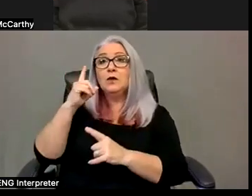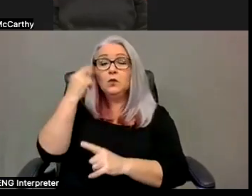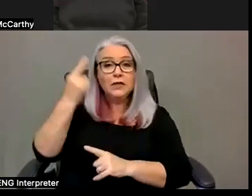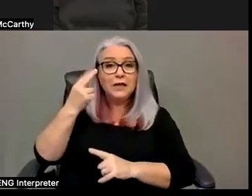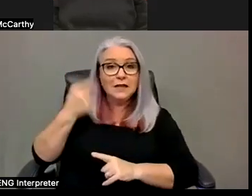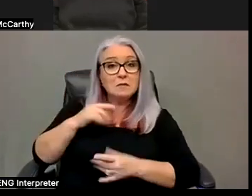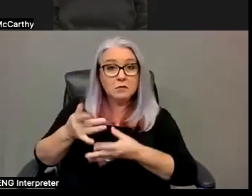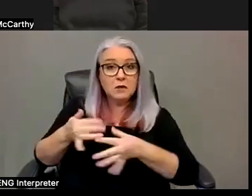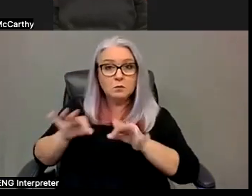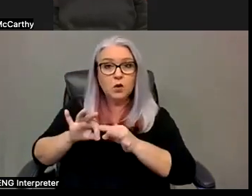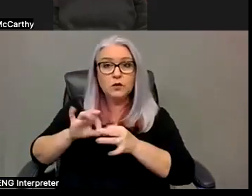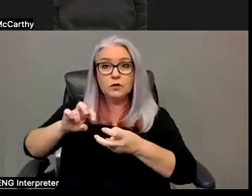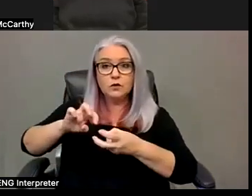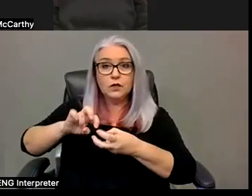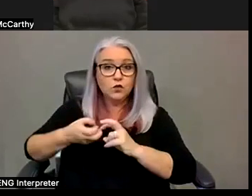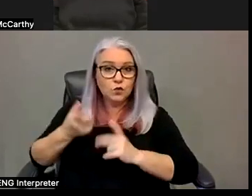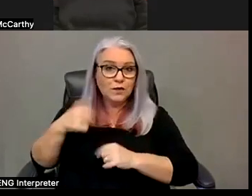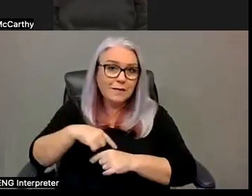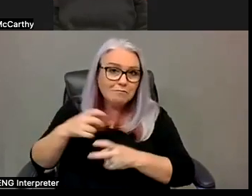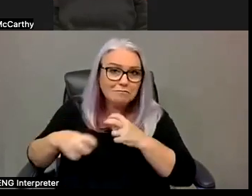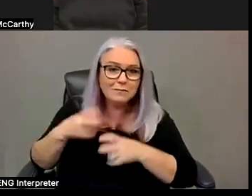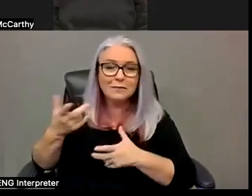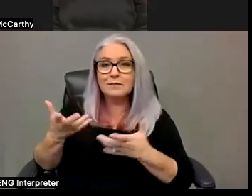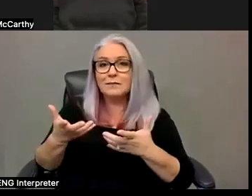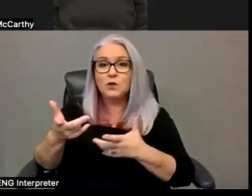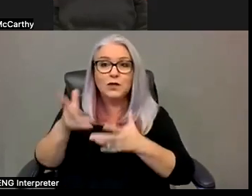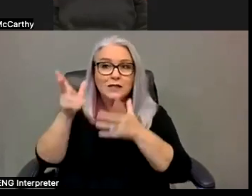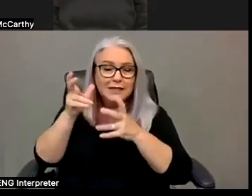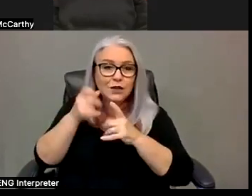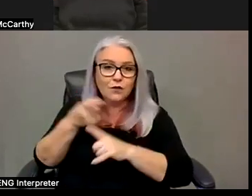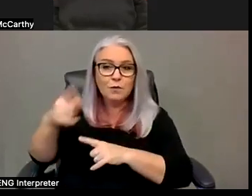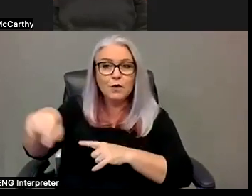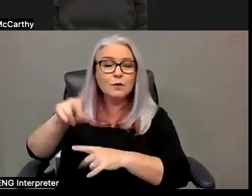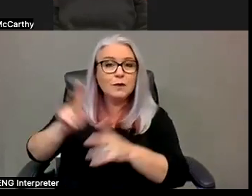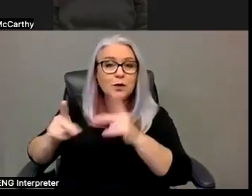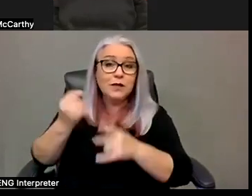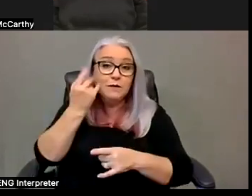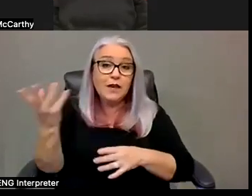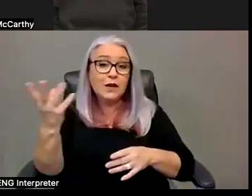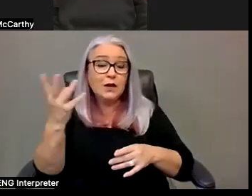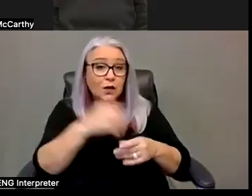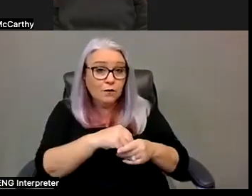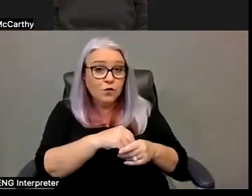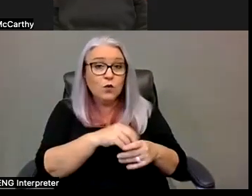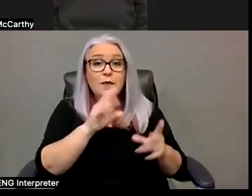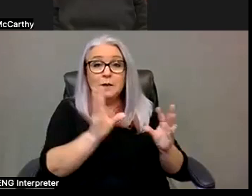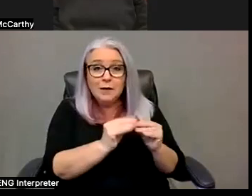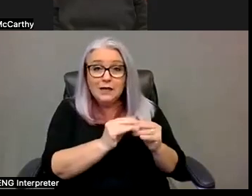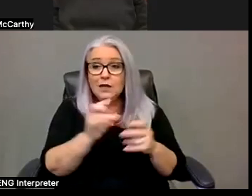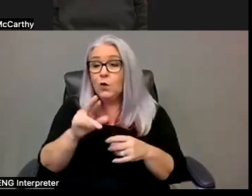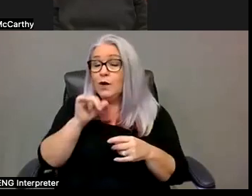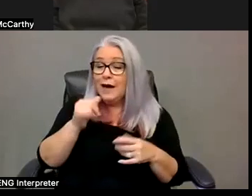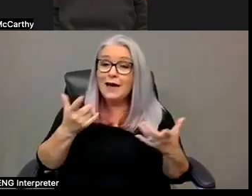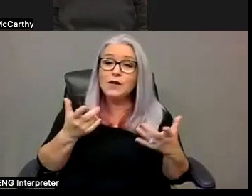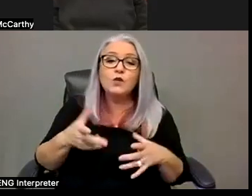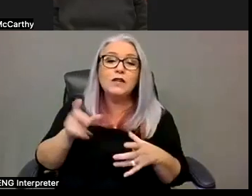going to affect everyone in town, you actually need to hear from the people. Whether they attend the meeting or not is unimportant. You need to figure out a way